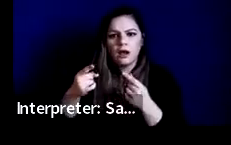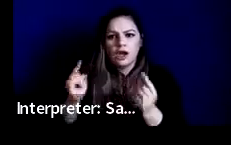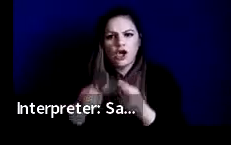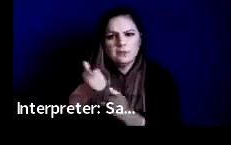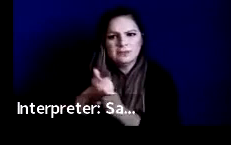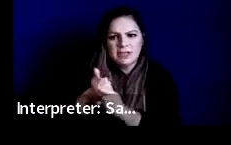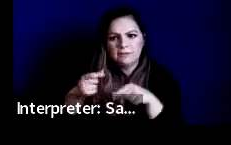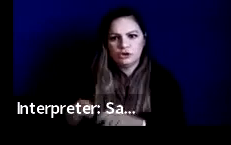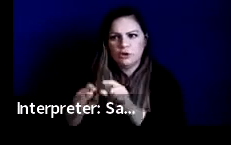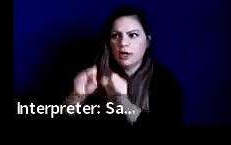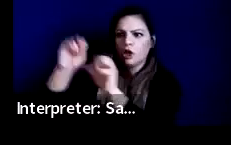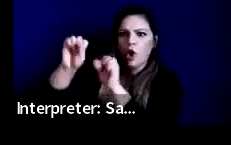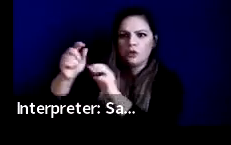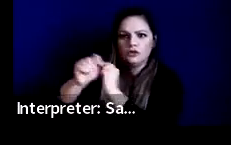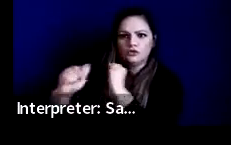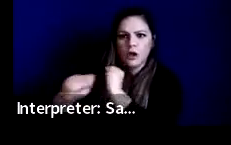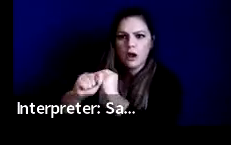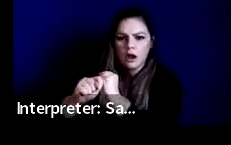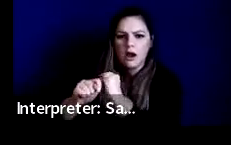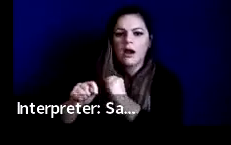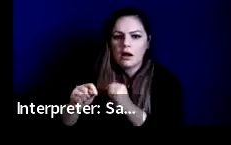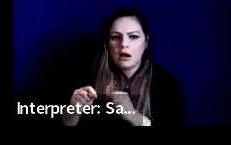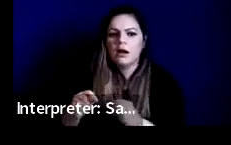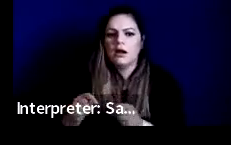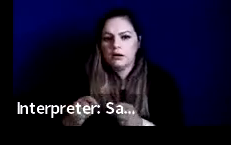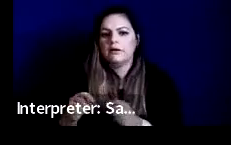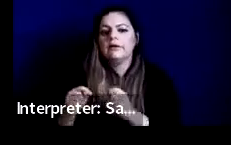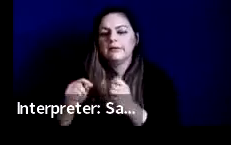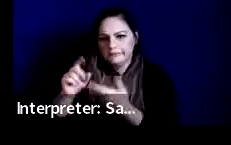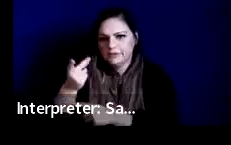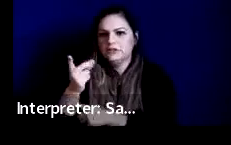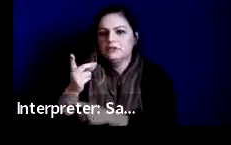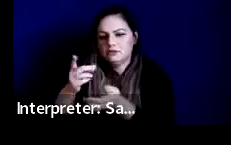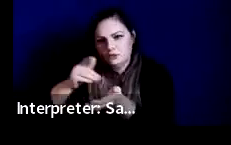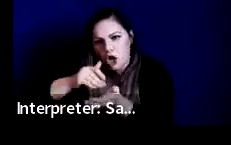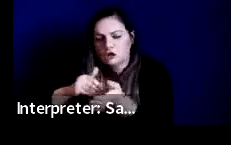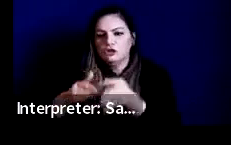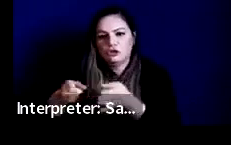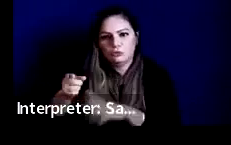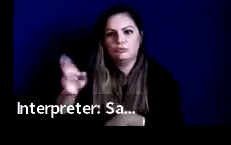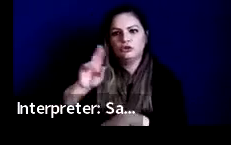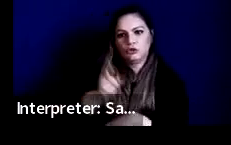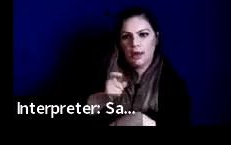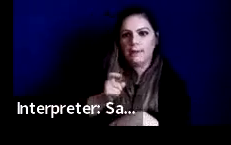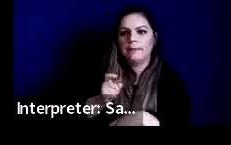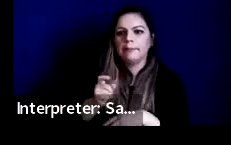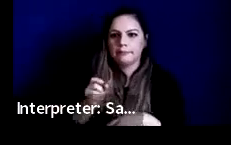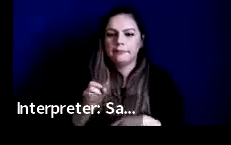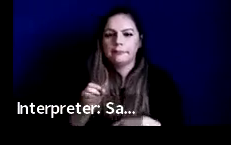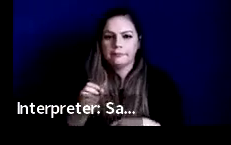be our first opportunity for interaction. I'd like everybody to